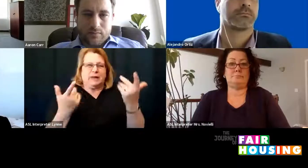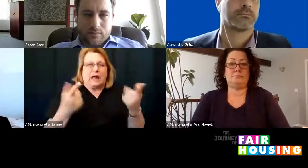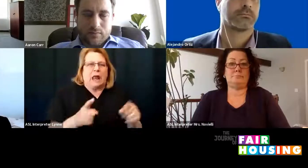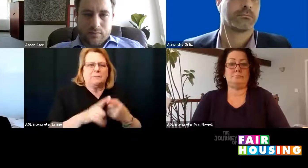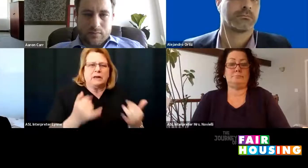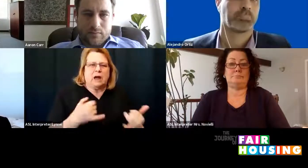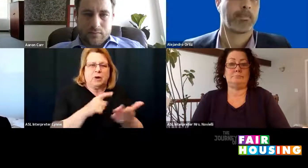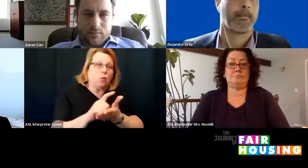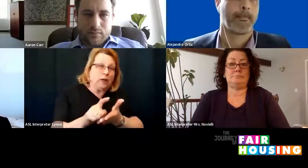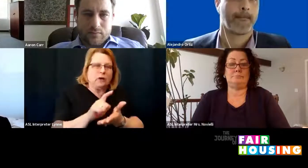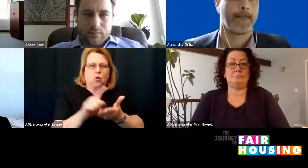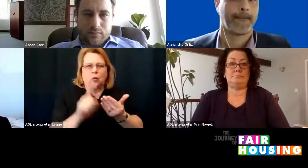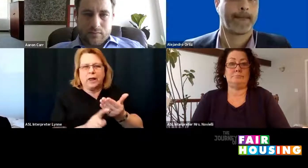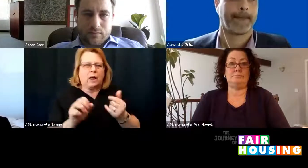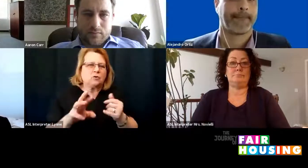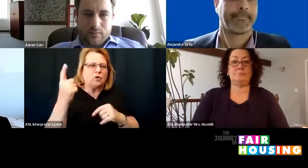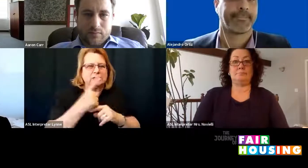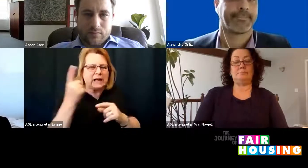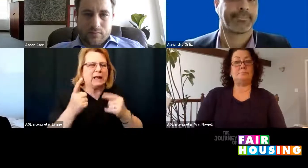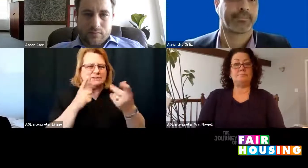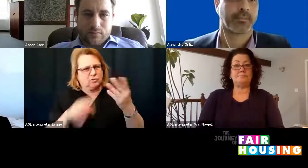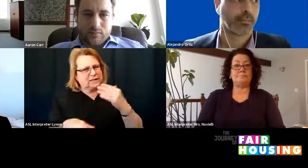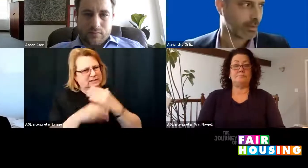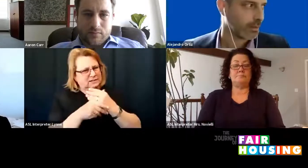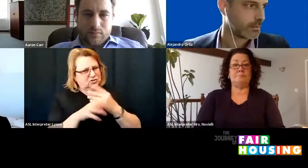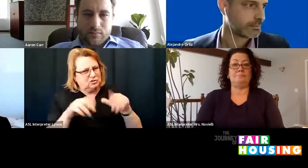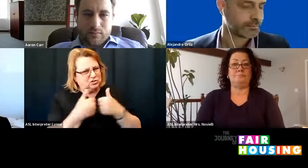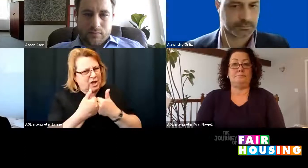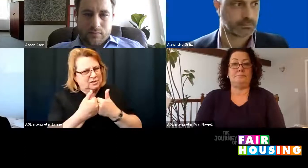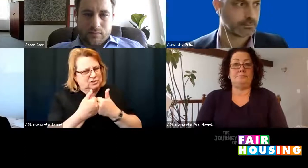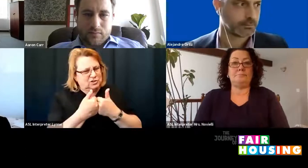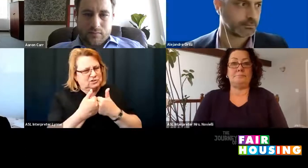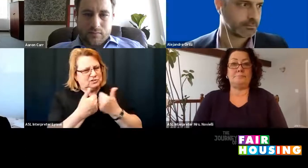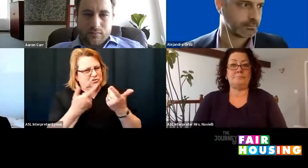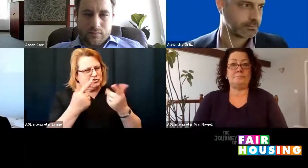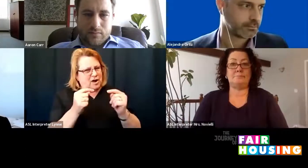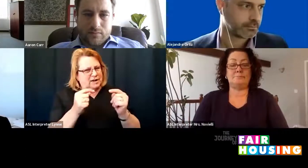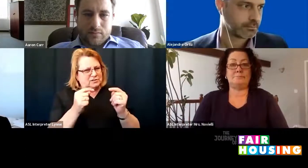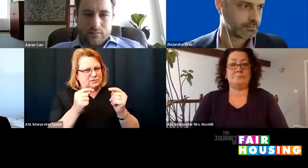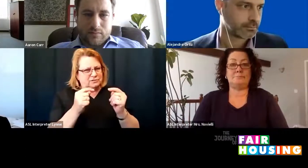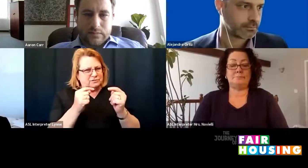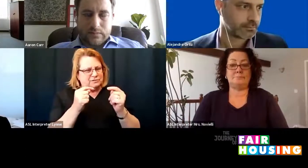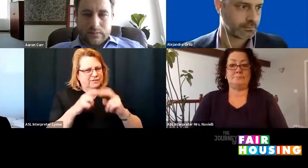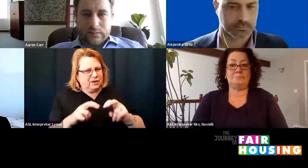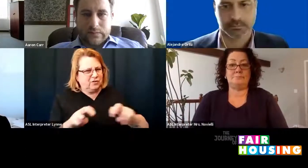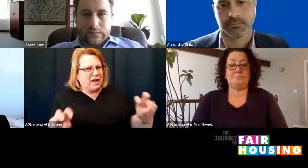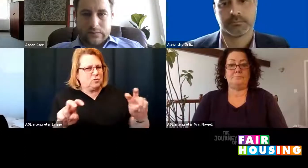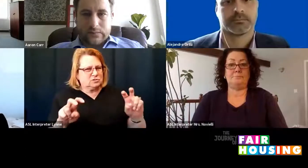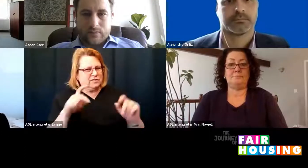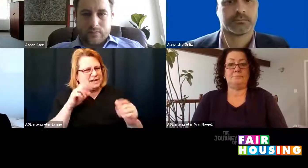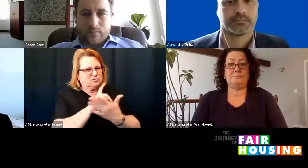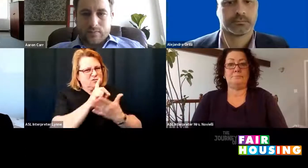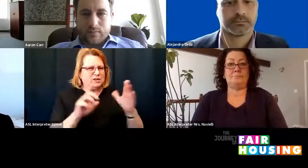or a day. So does that pose additional challenges in the context of trying to ferret out some of these discriminatory